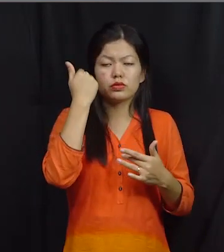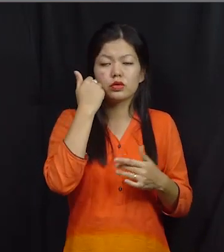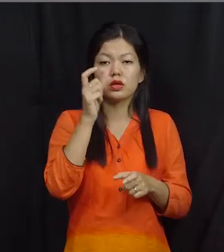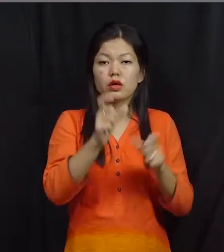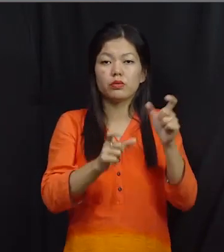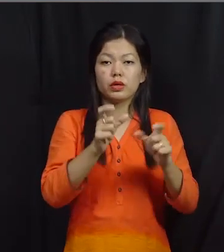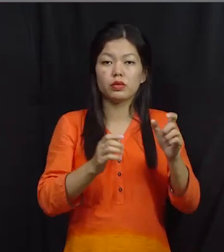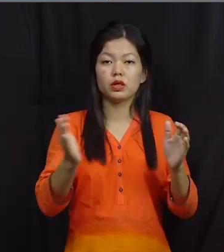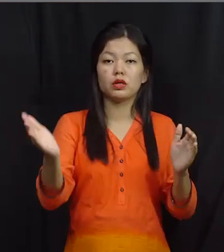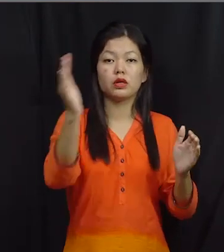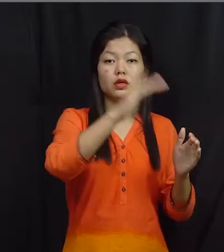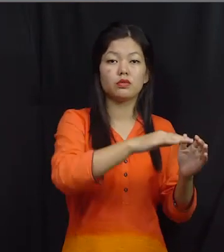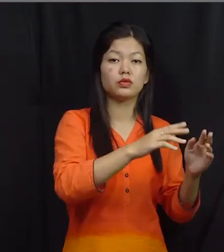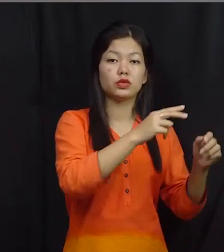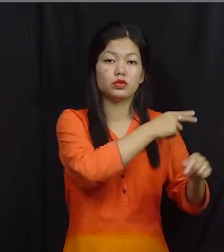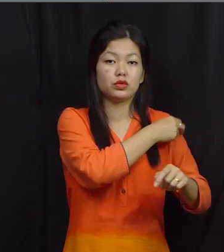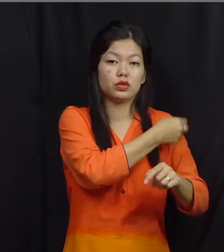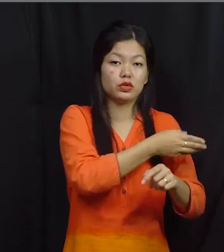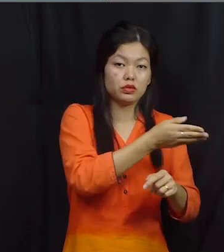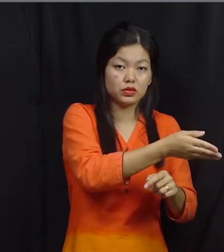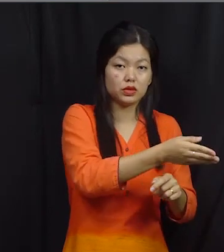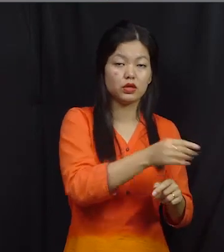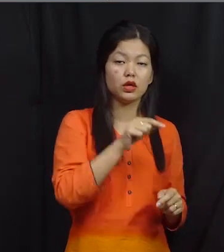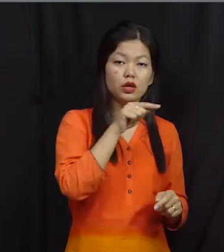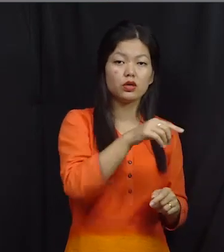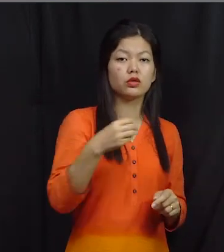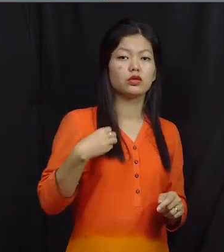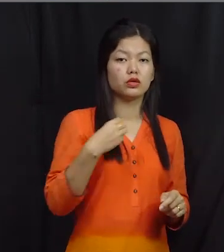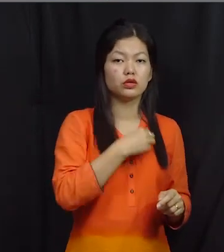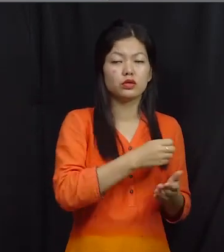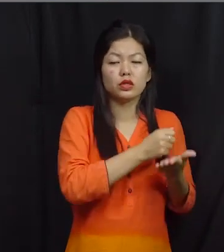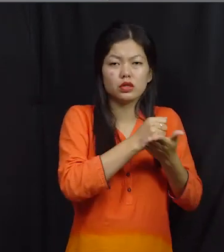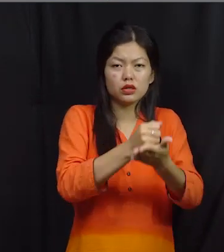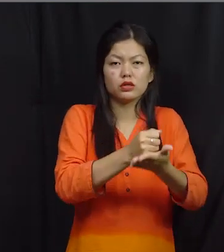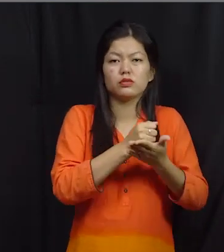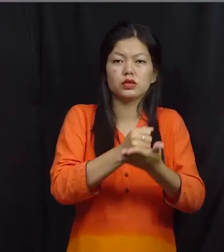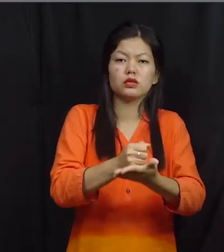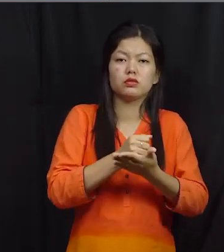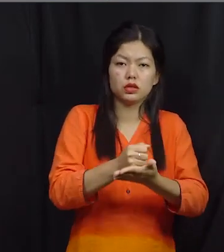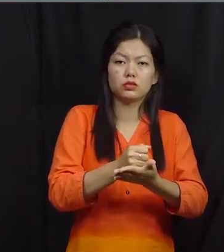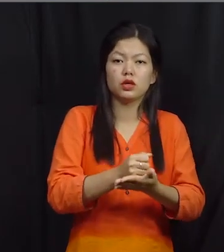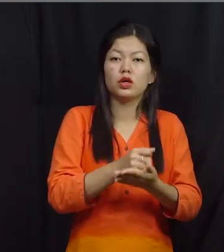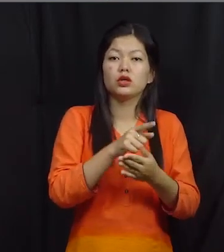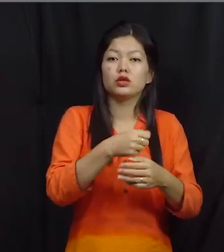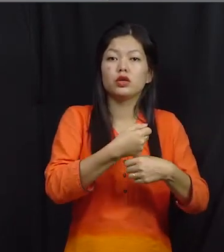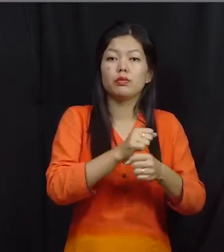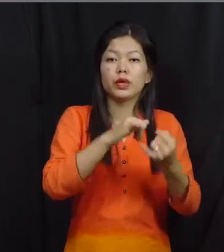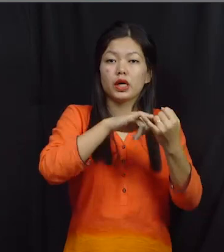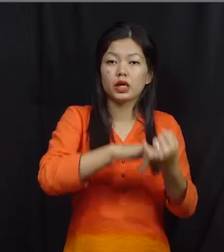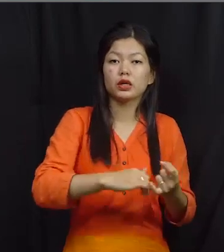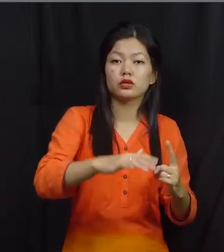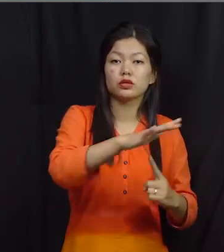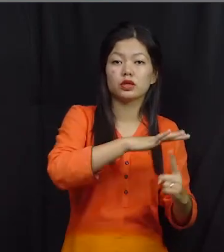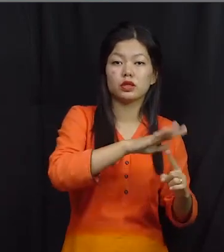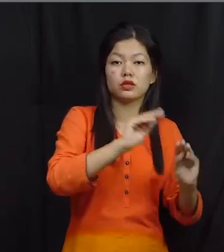so you're working and earning for yourself also, isn't it? So that is your career, right? So that is human